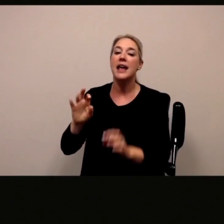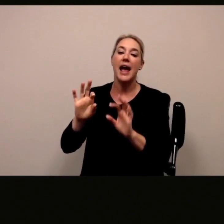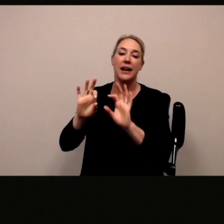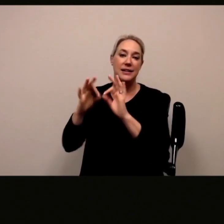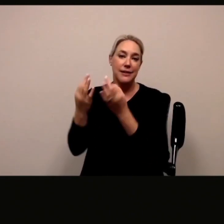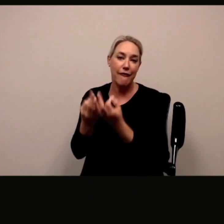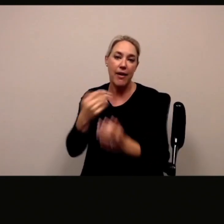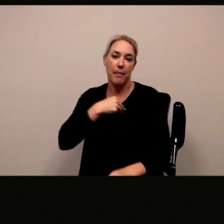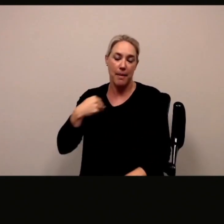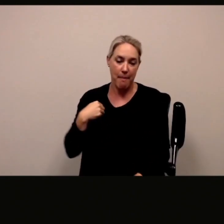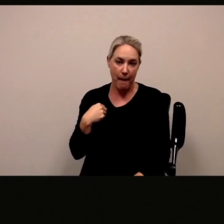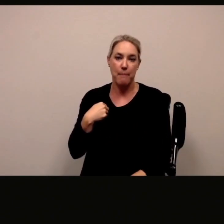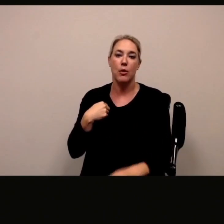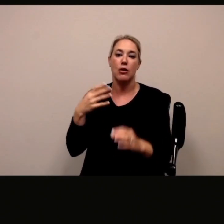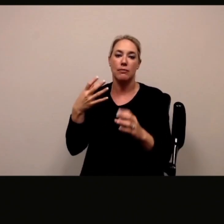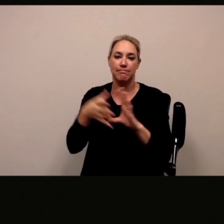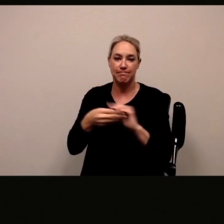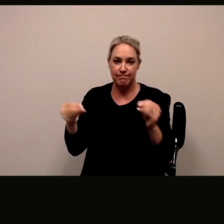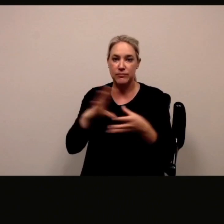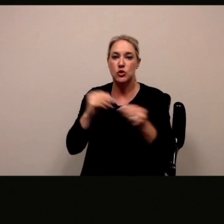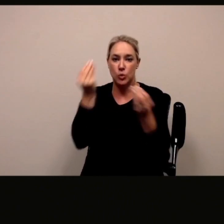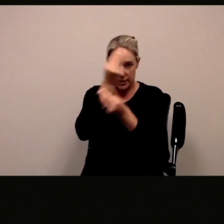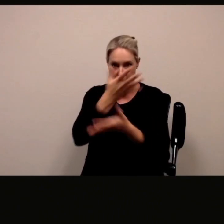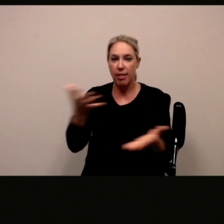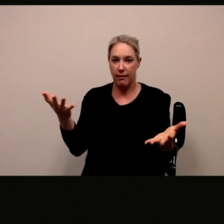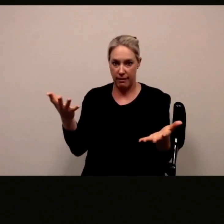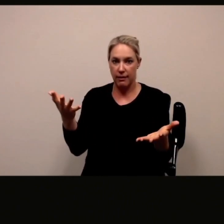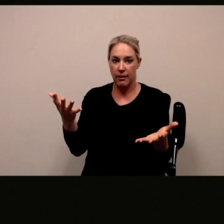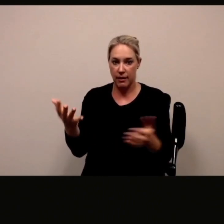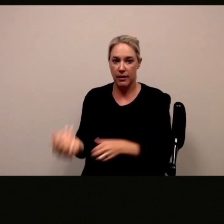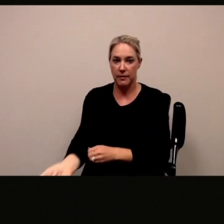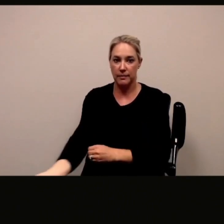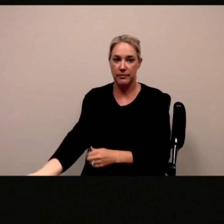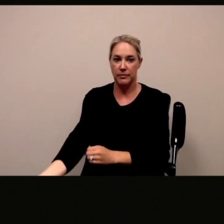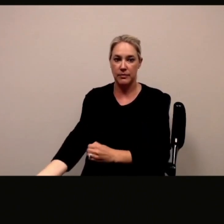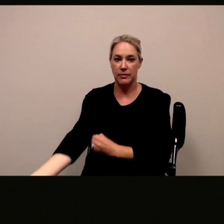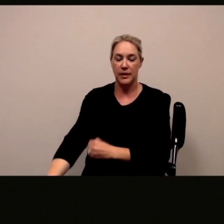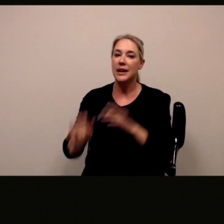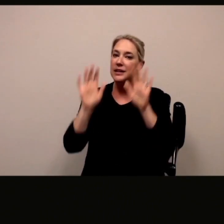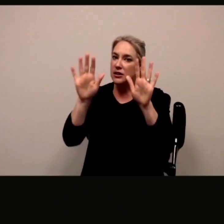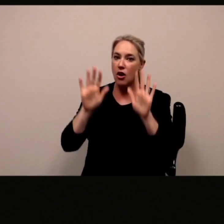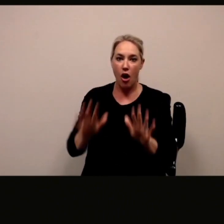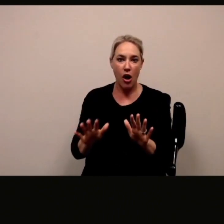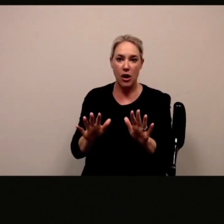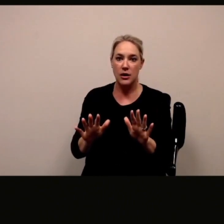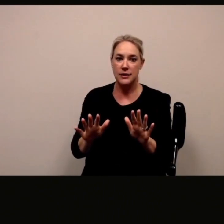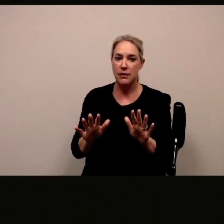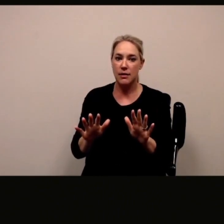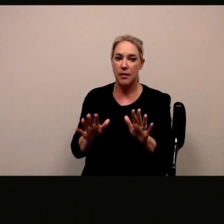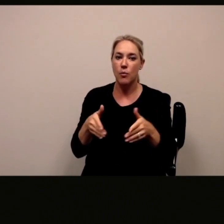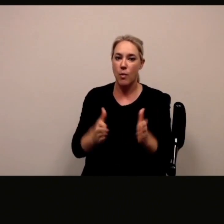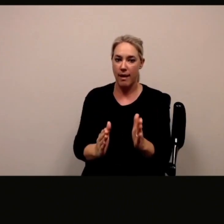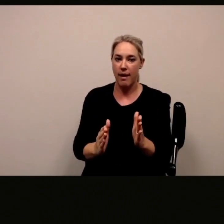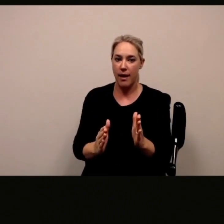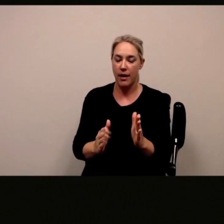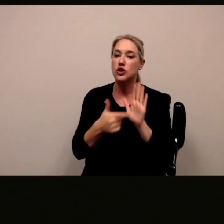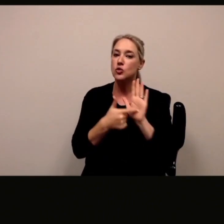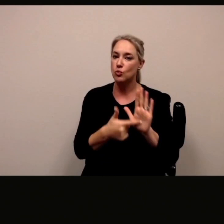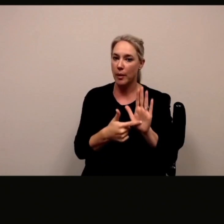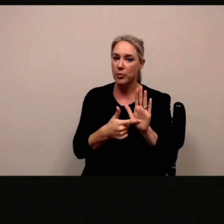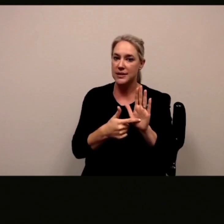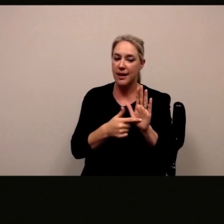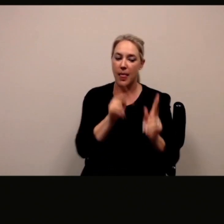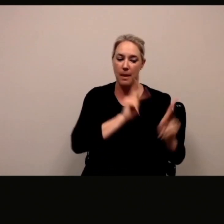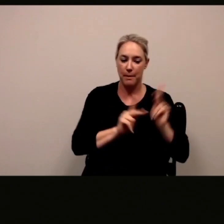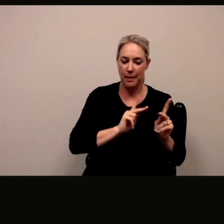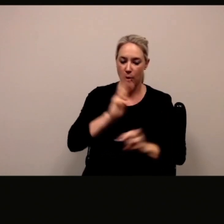that's something that seems very vital. It's like capturing, it's almost a way to represent the people and world around you,